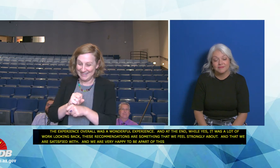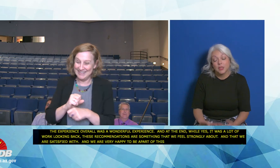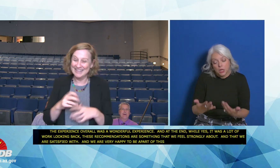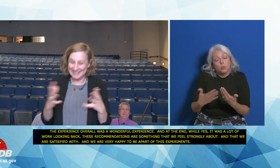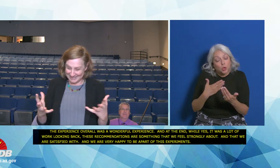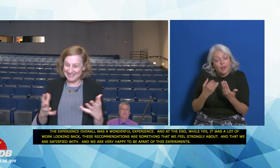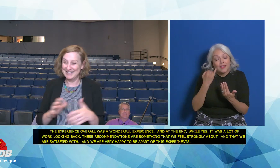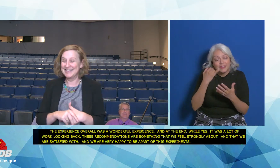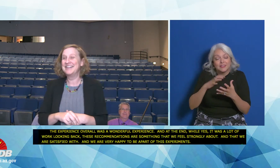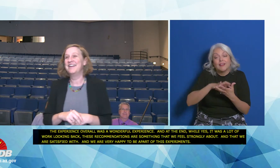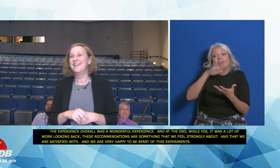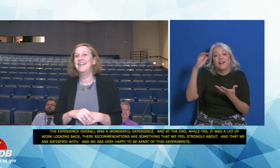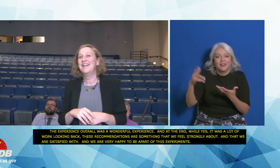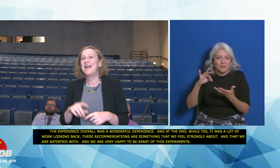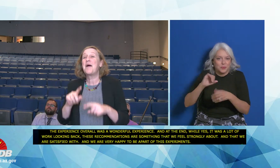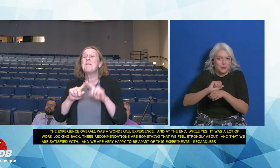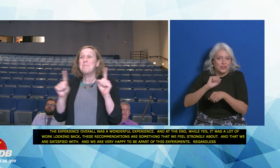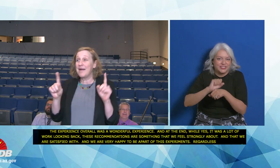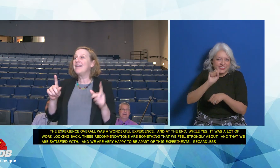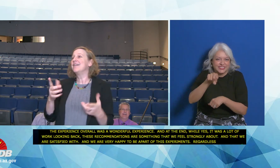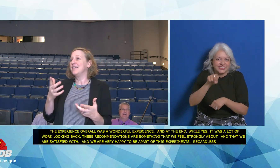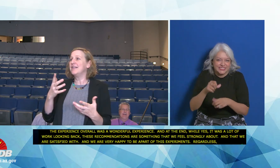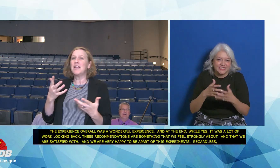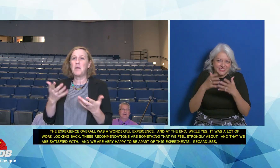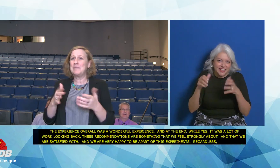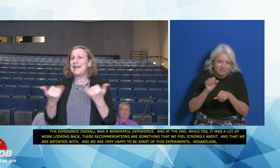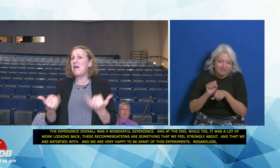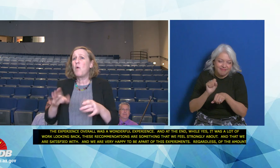regardless of the amount of work involved.